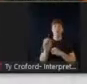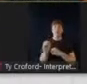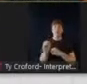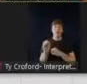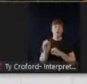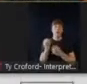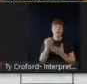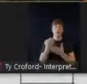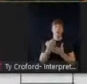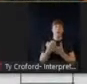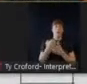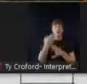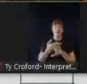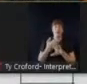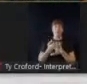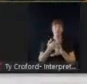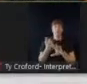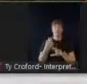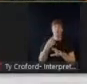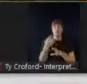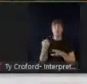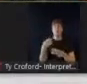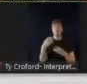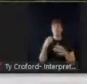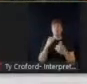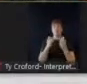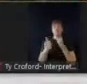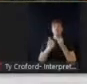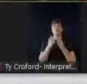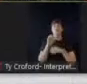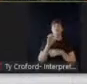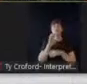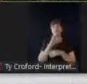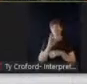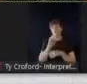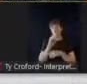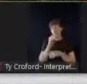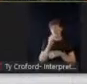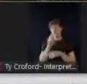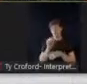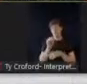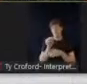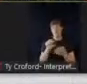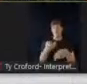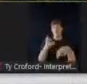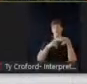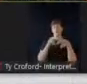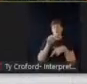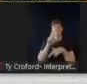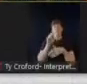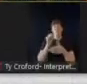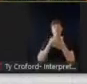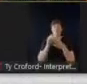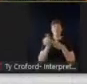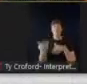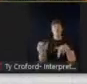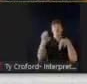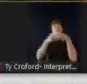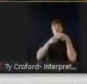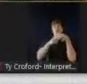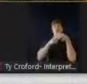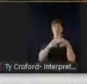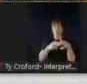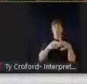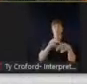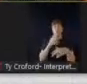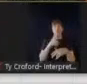Department. The Sports Commission asked for an increase in funding of $30,000, so this would increase to $130,000 from